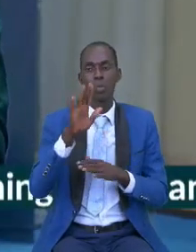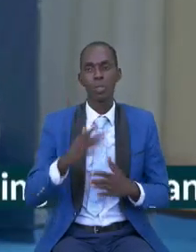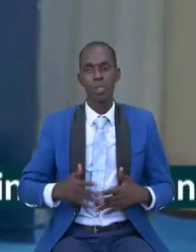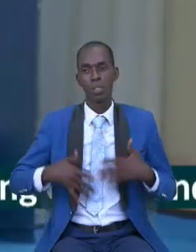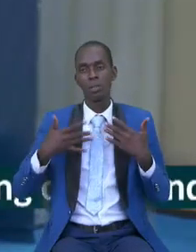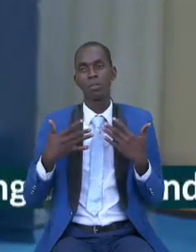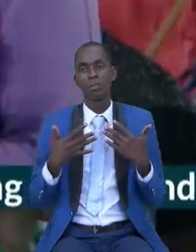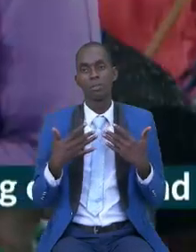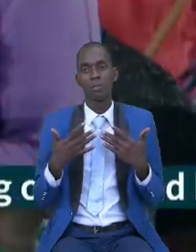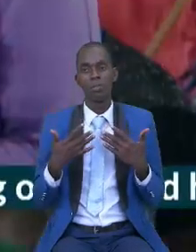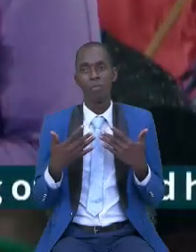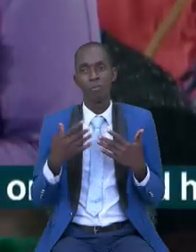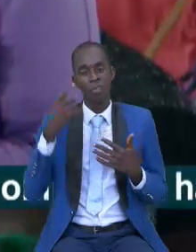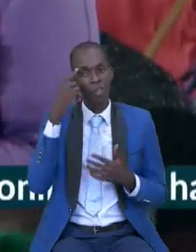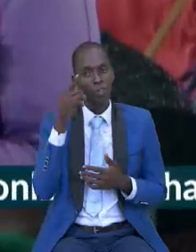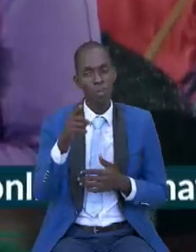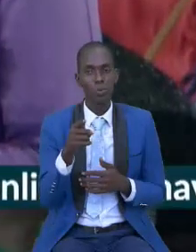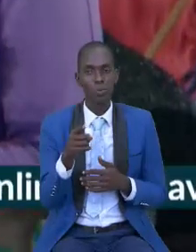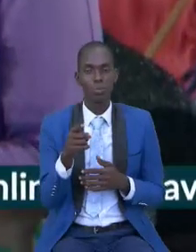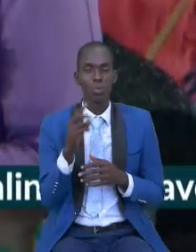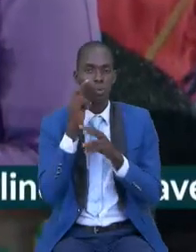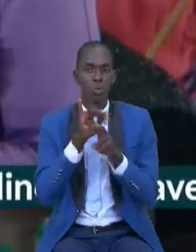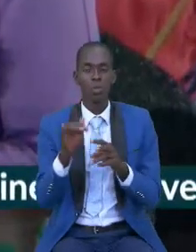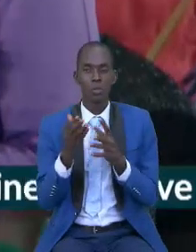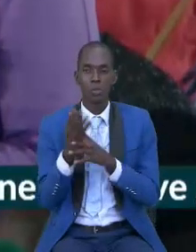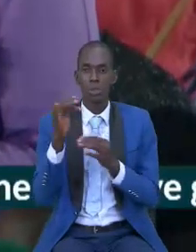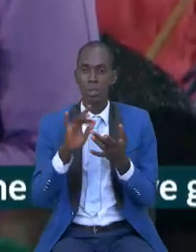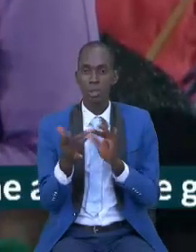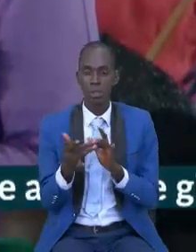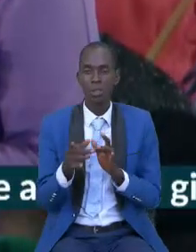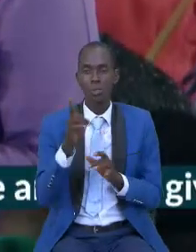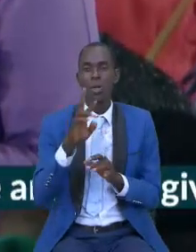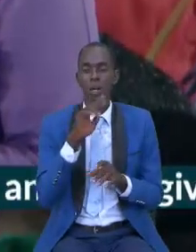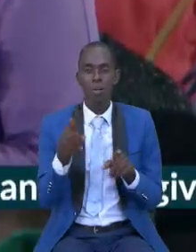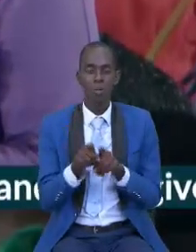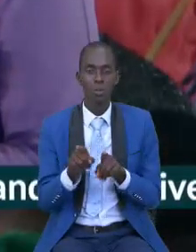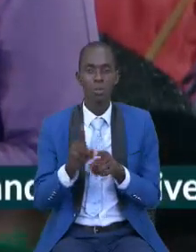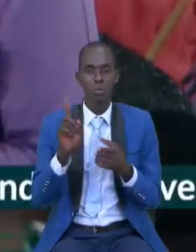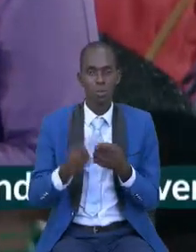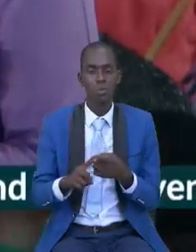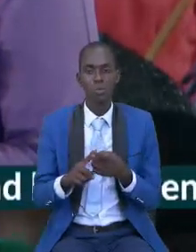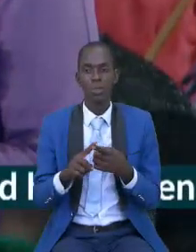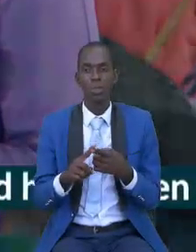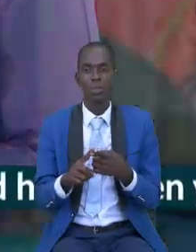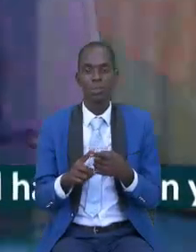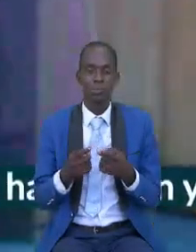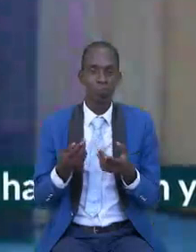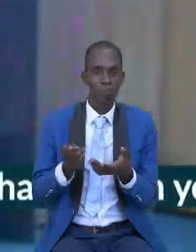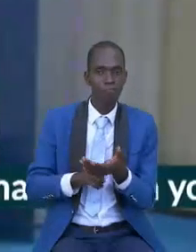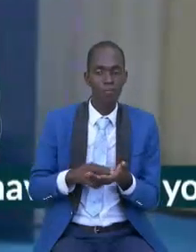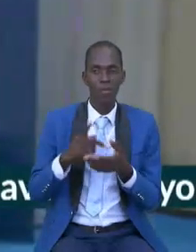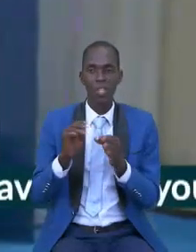Online, brethren, you have to fill the form and submit